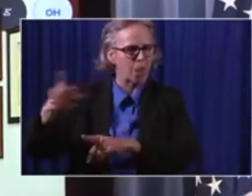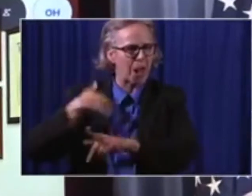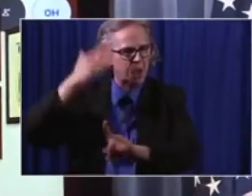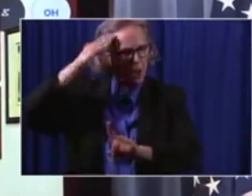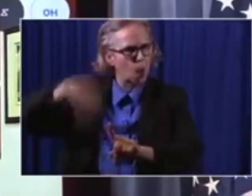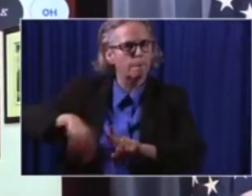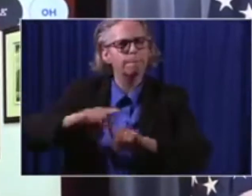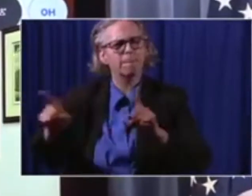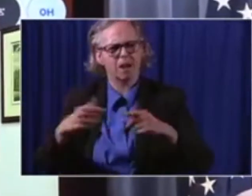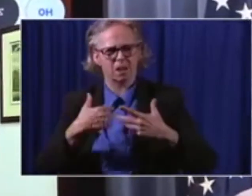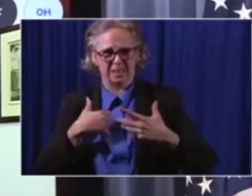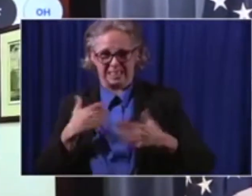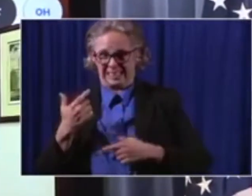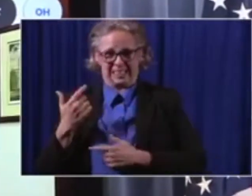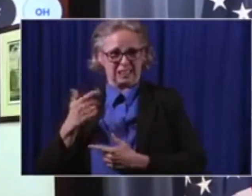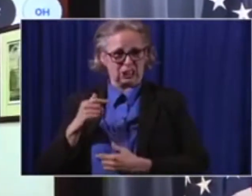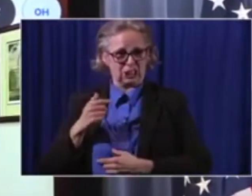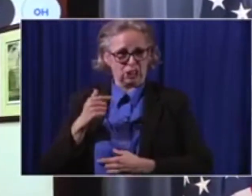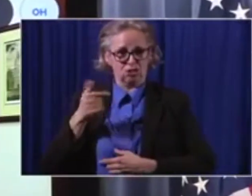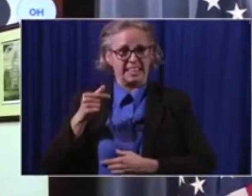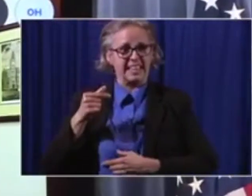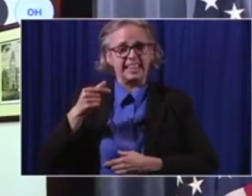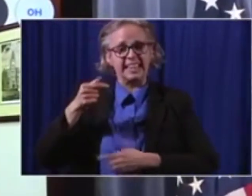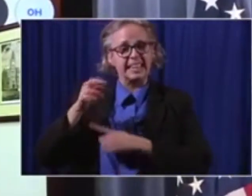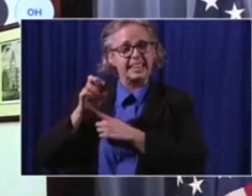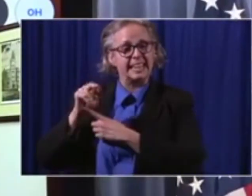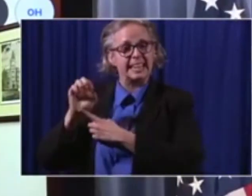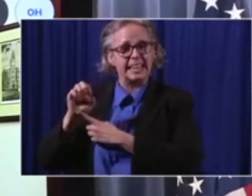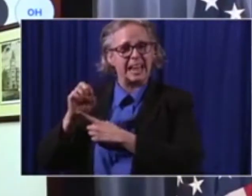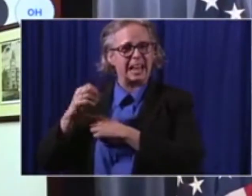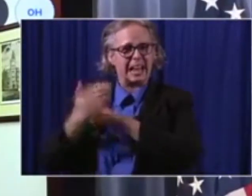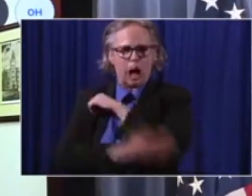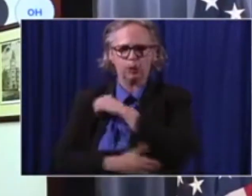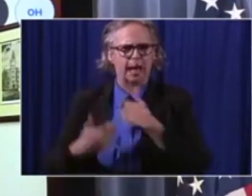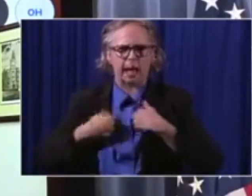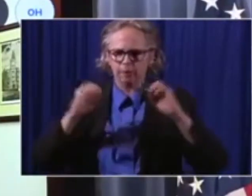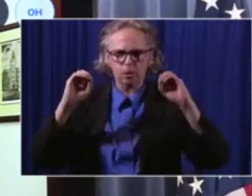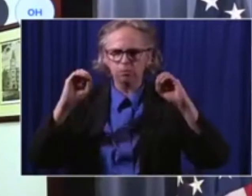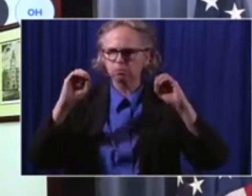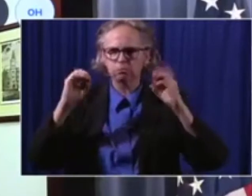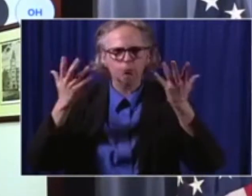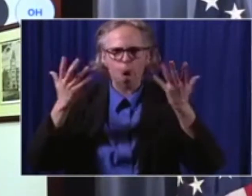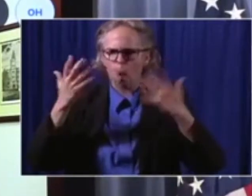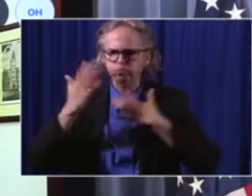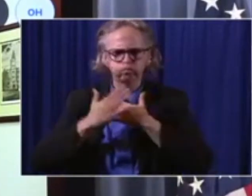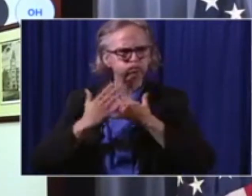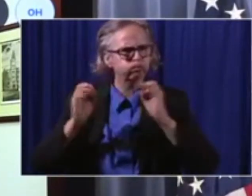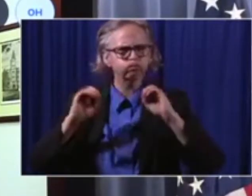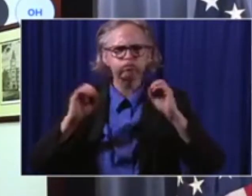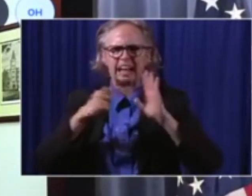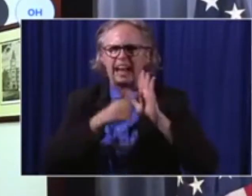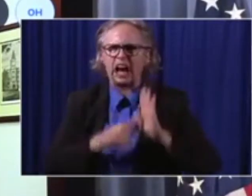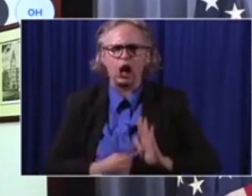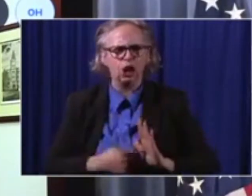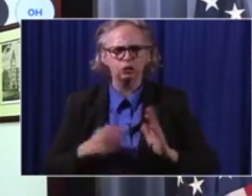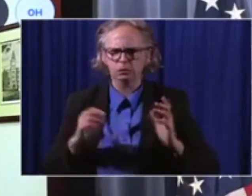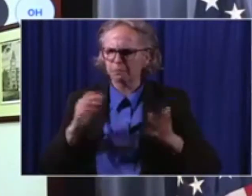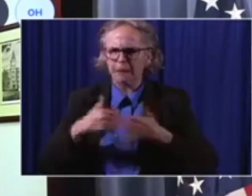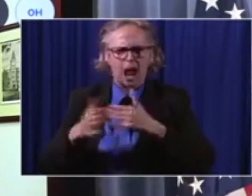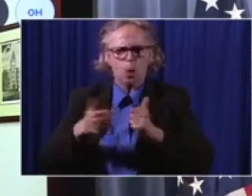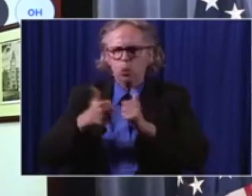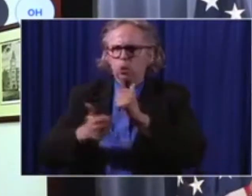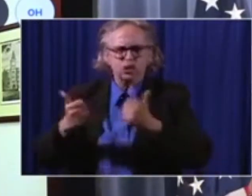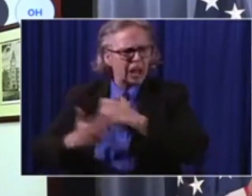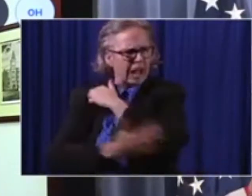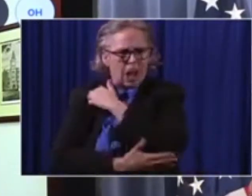are green. The reason none of the counties are green is no matter what county you live in, you are at risk